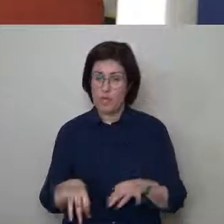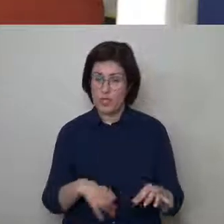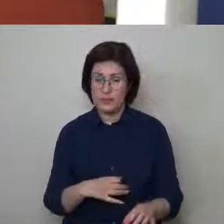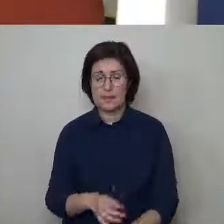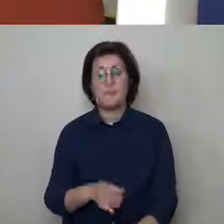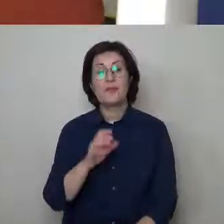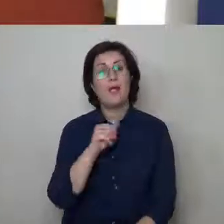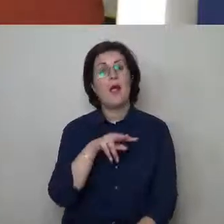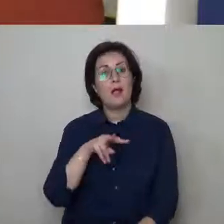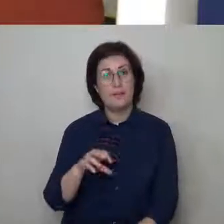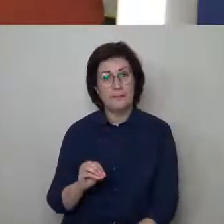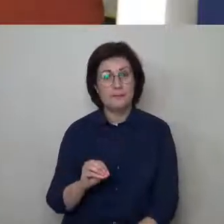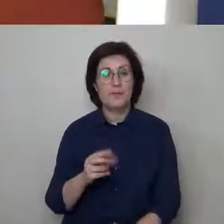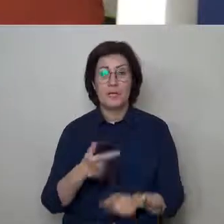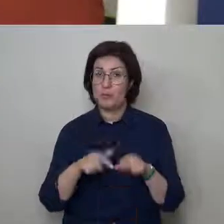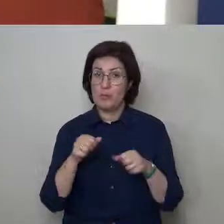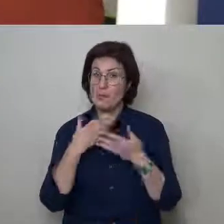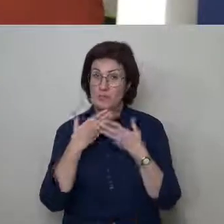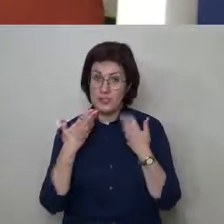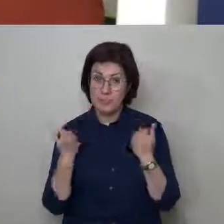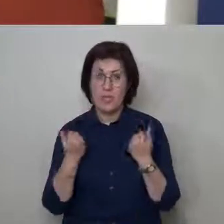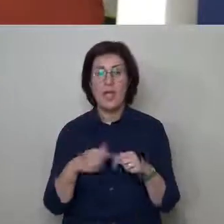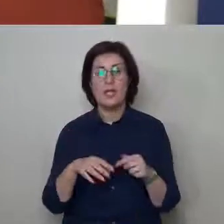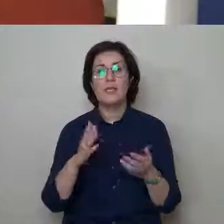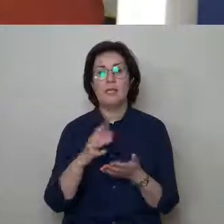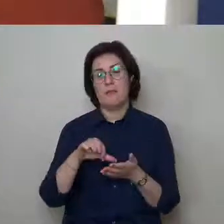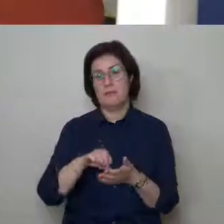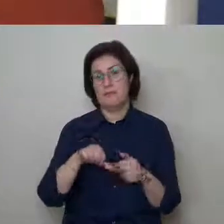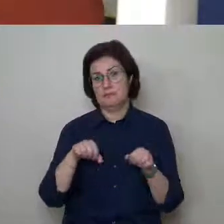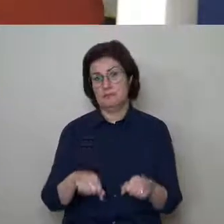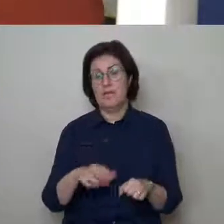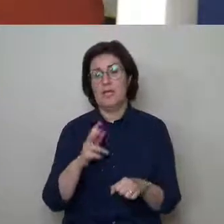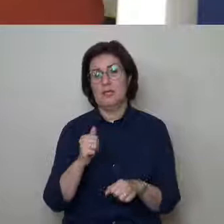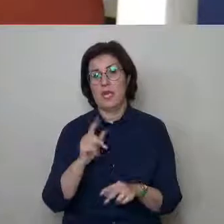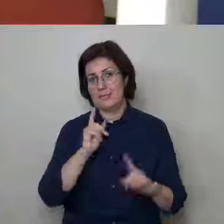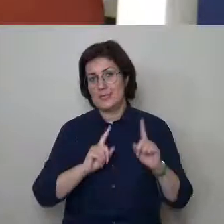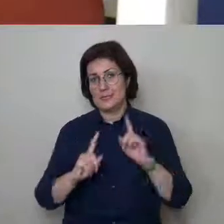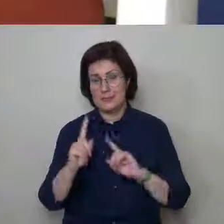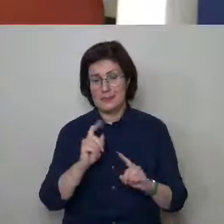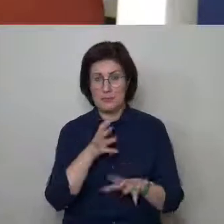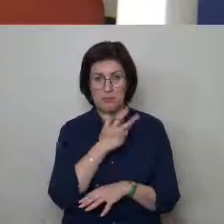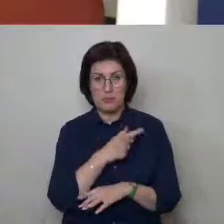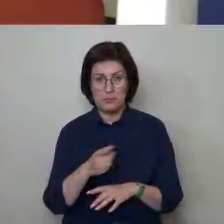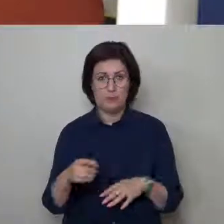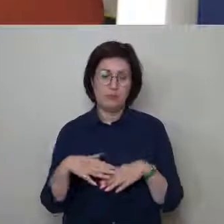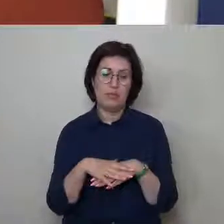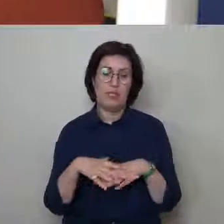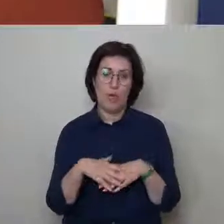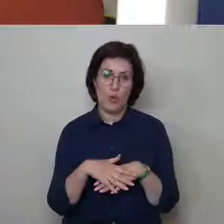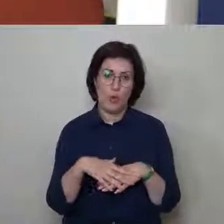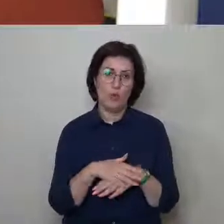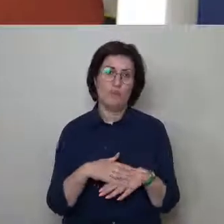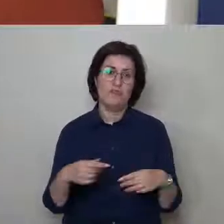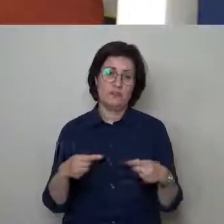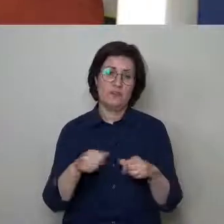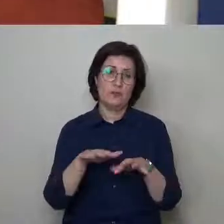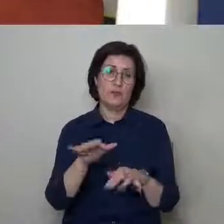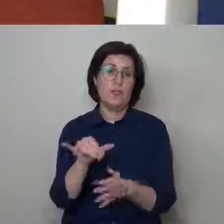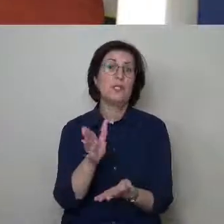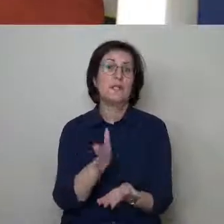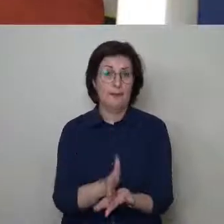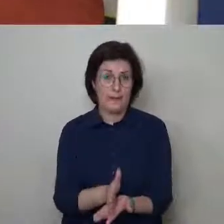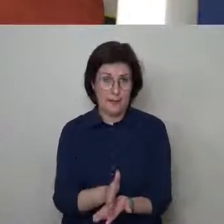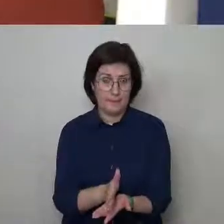The journalists are already facing certain problems. So they don't have this right, but they have the right to be present at the meetings during the